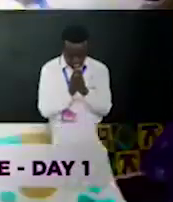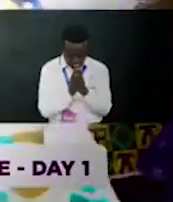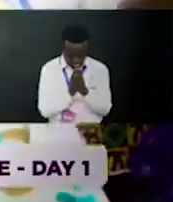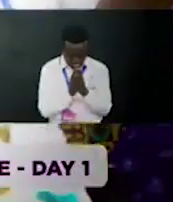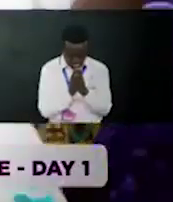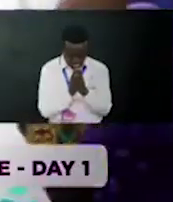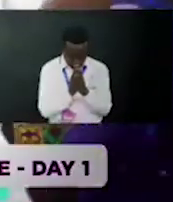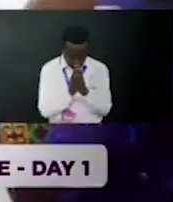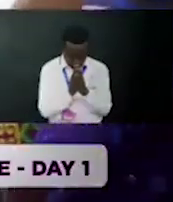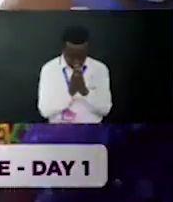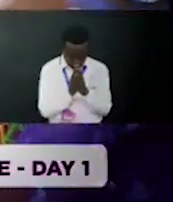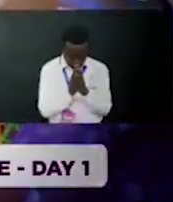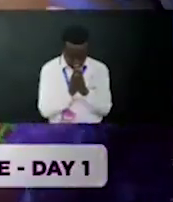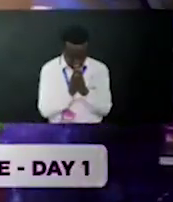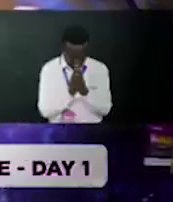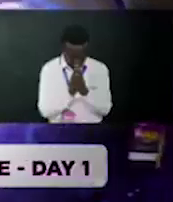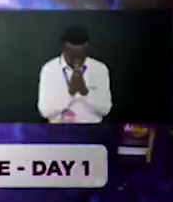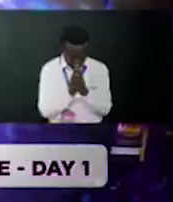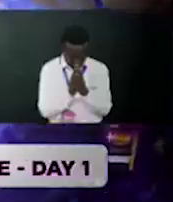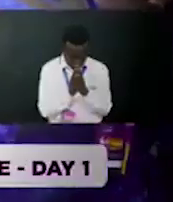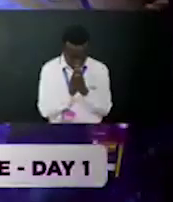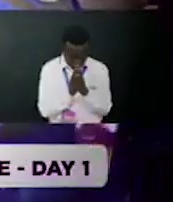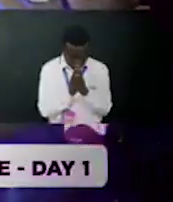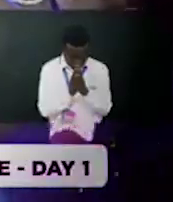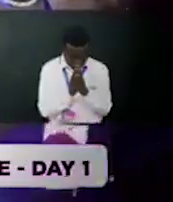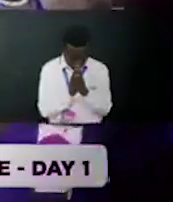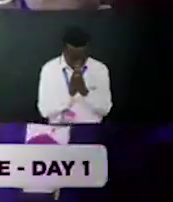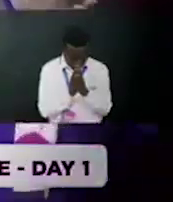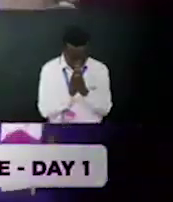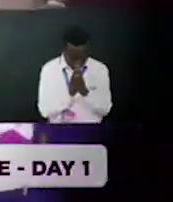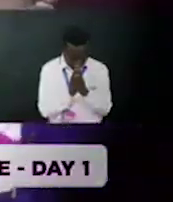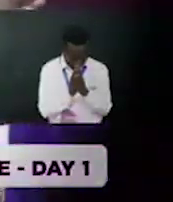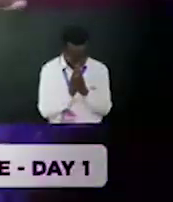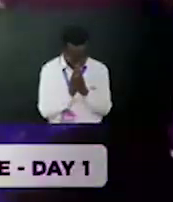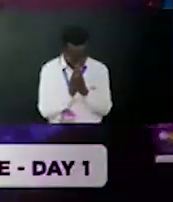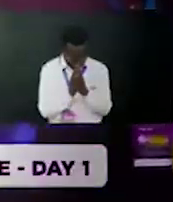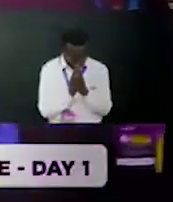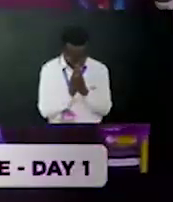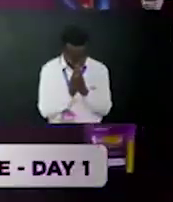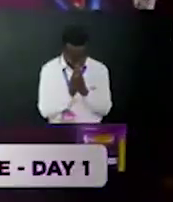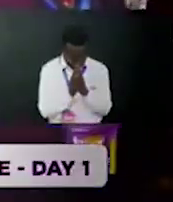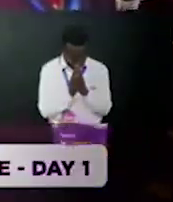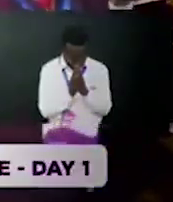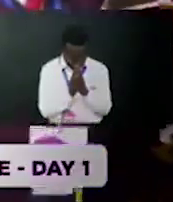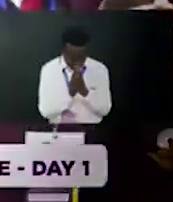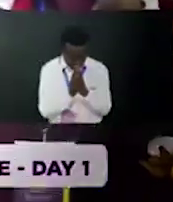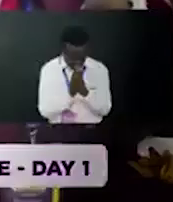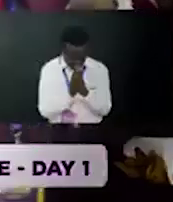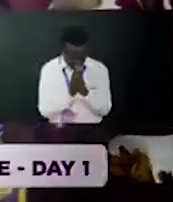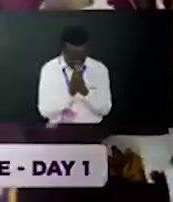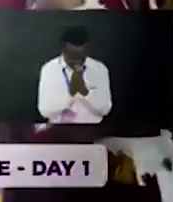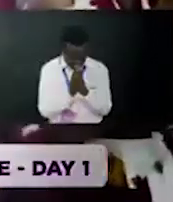de Rebesa. You alone deserve our praise and thanks, Lord. We worship you, Lord. We worship you, Lord. Ile